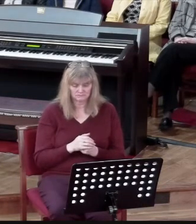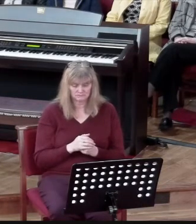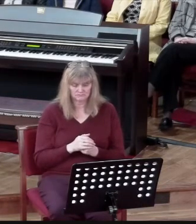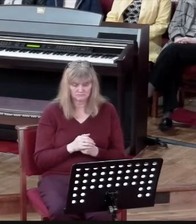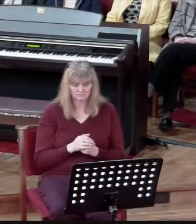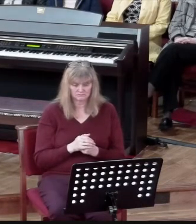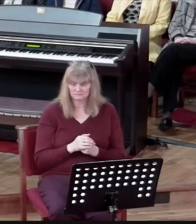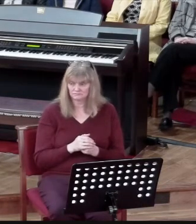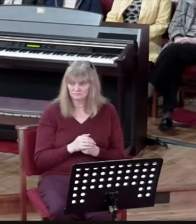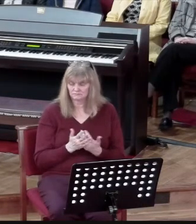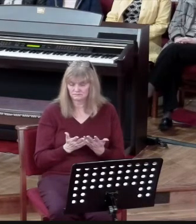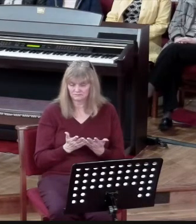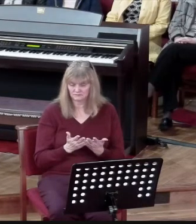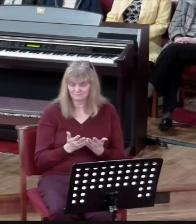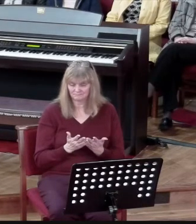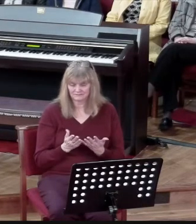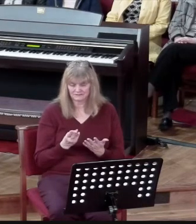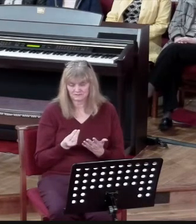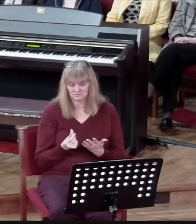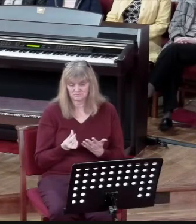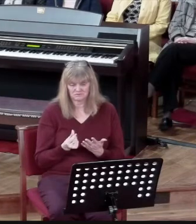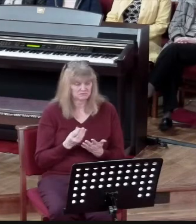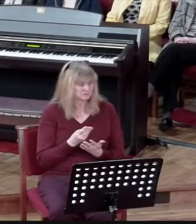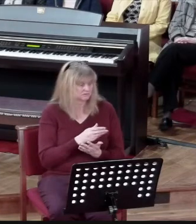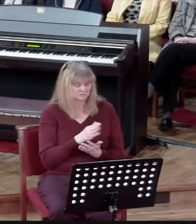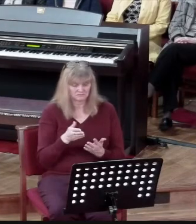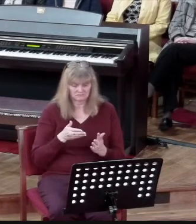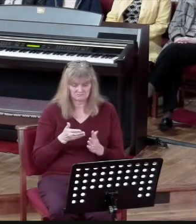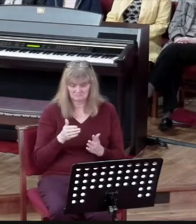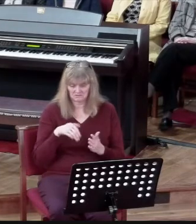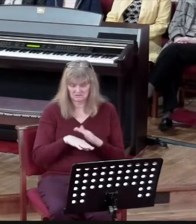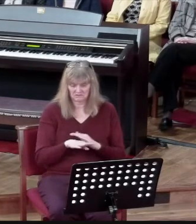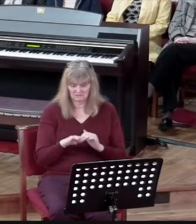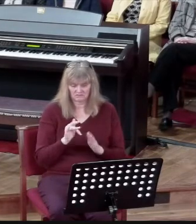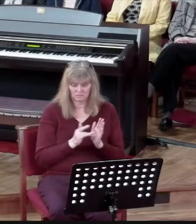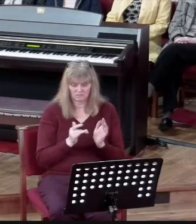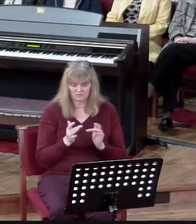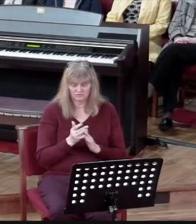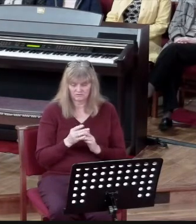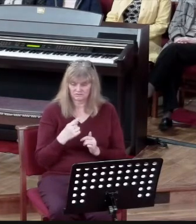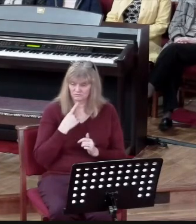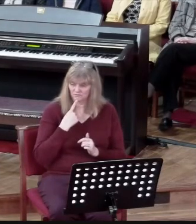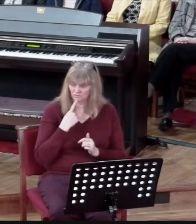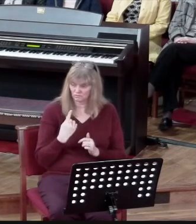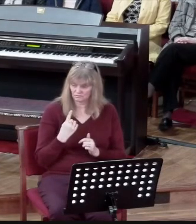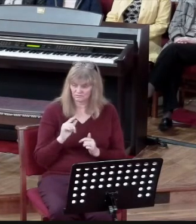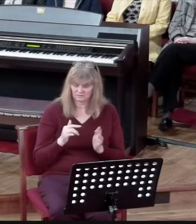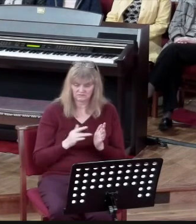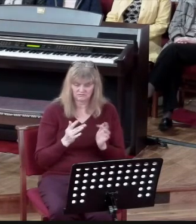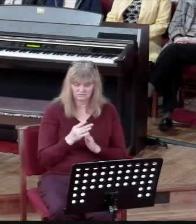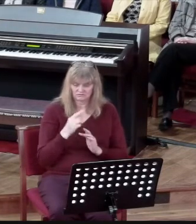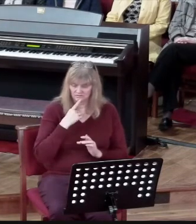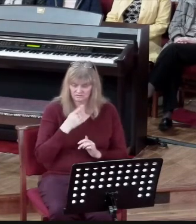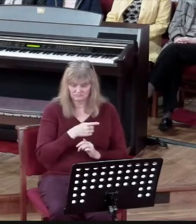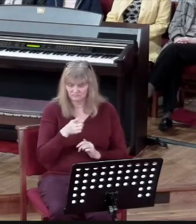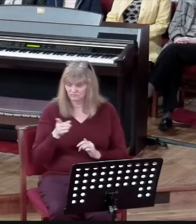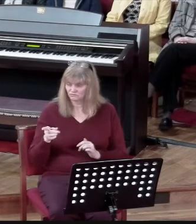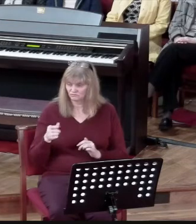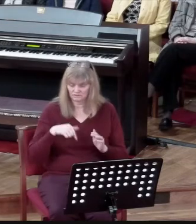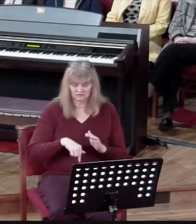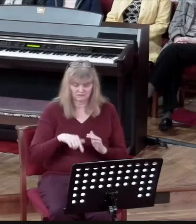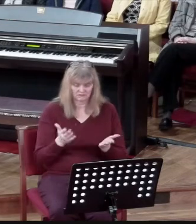I suppose we're in there somewhere, you and I. And what does Jesus say to you and I? What does he say to them when they come to